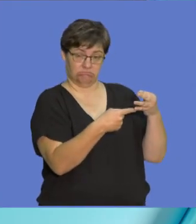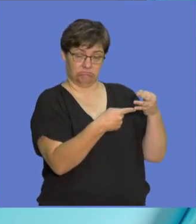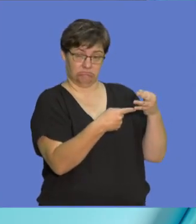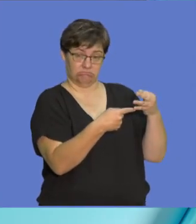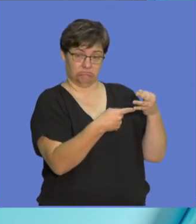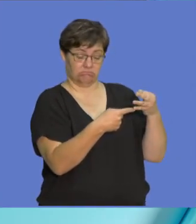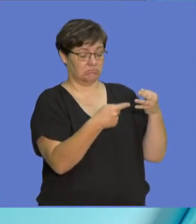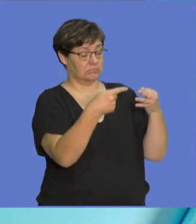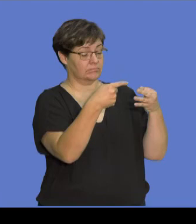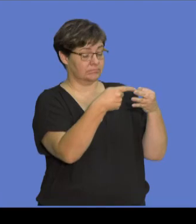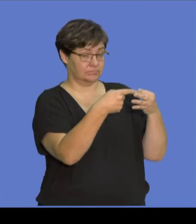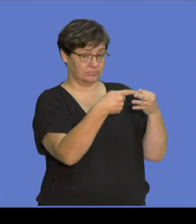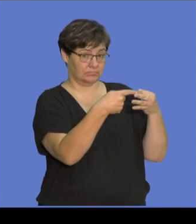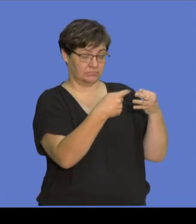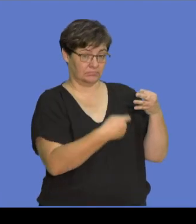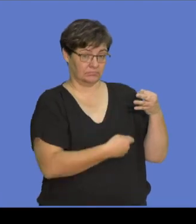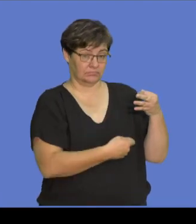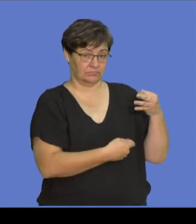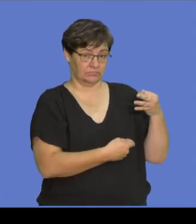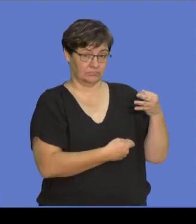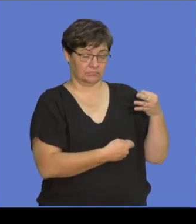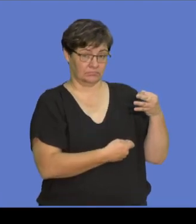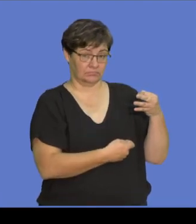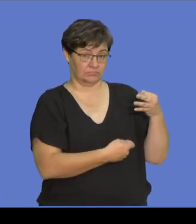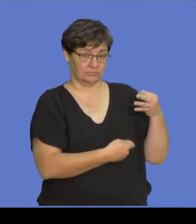on obviously will be your